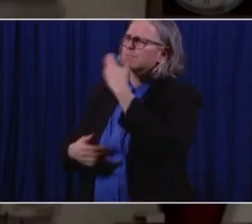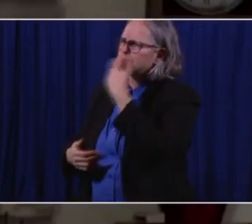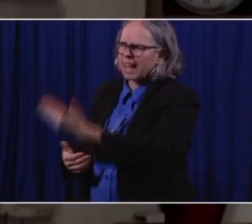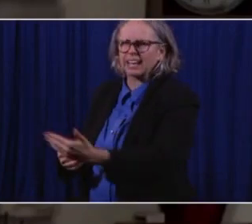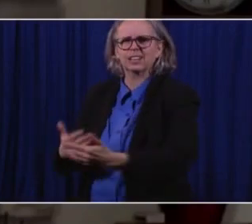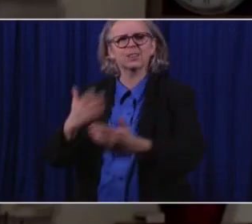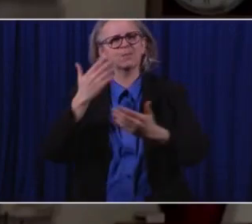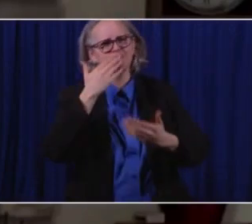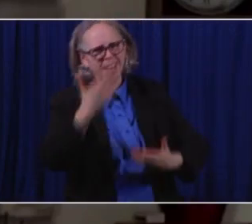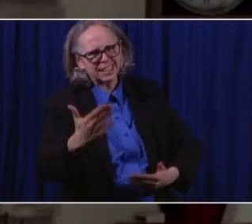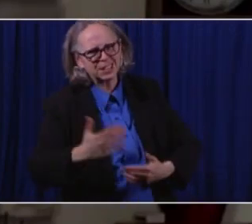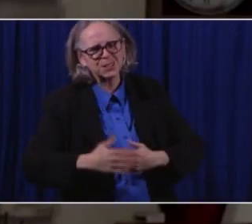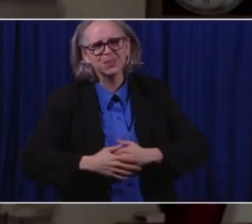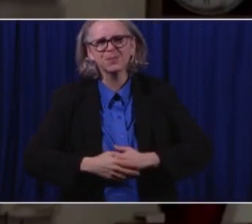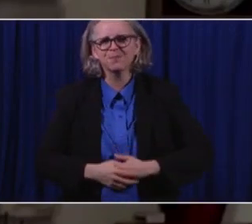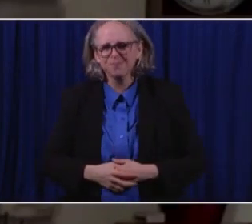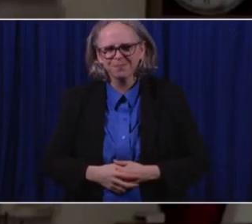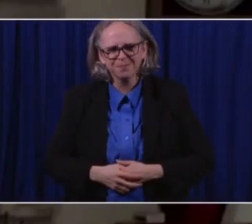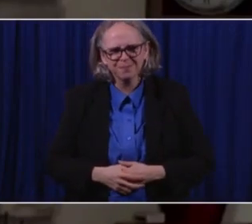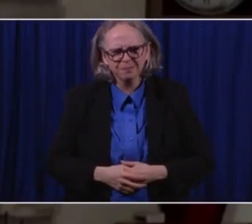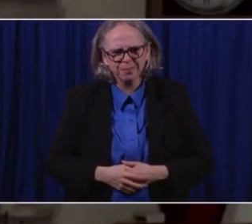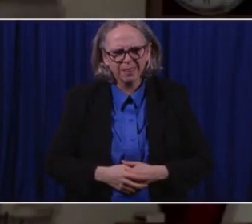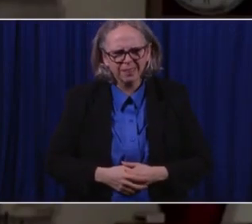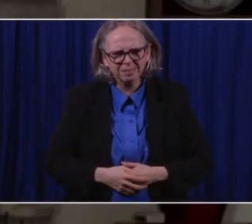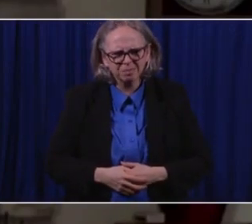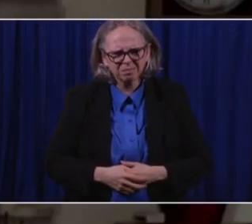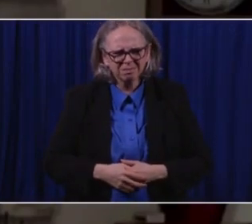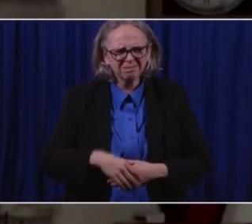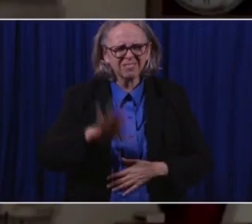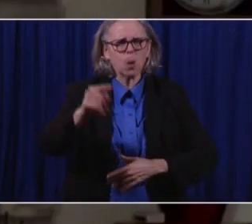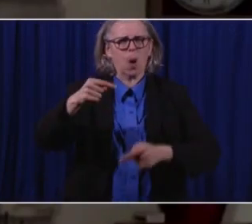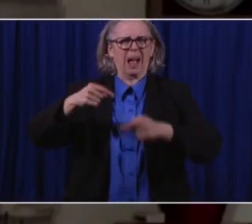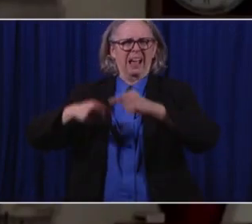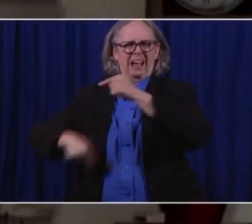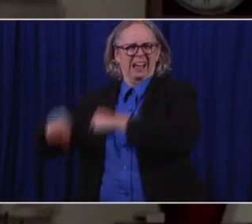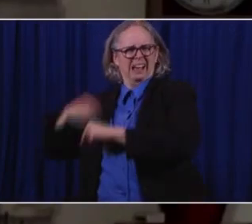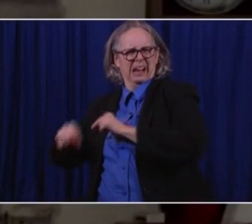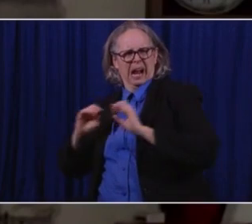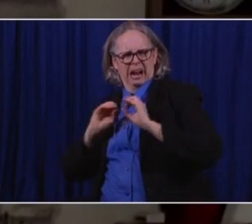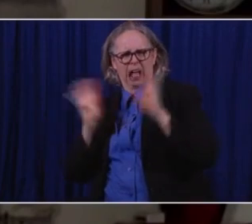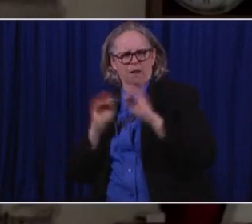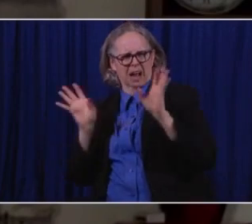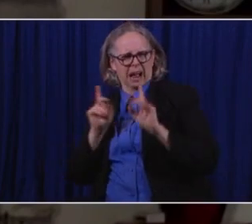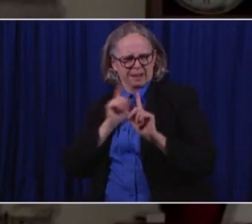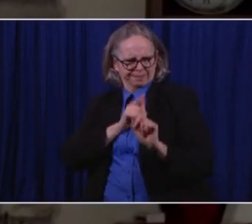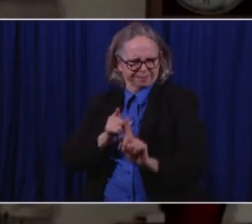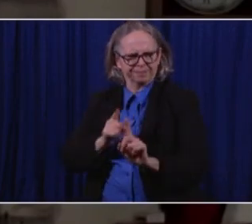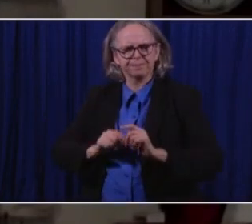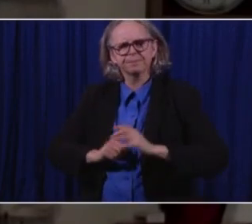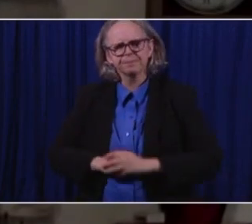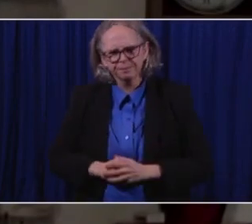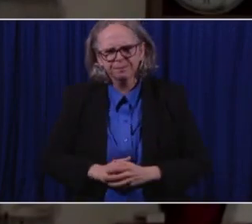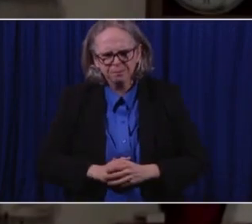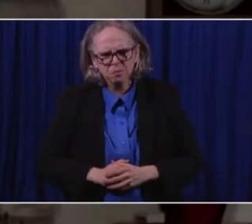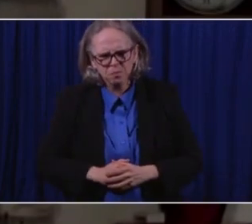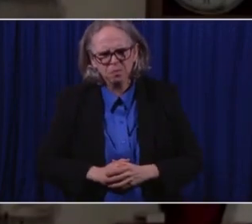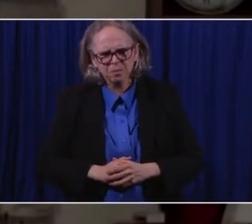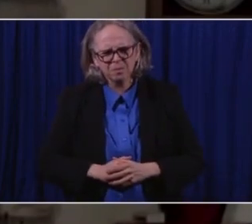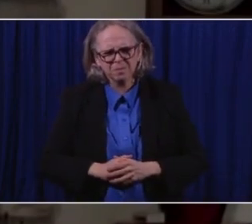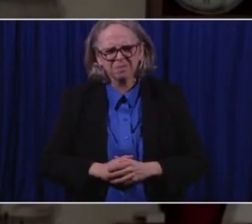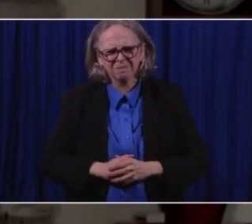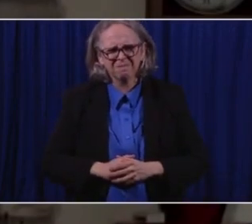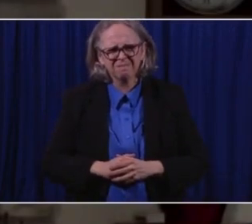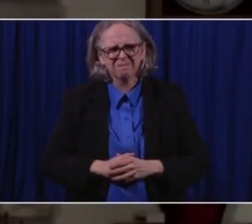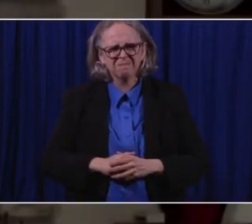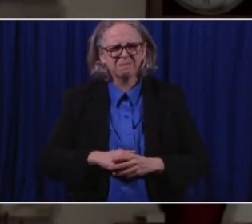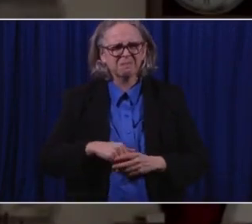You know, we're getting, let me go back and talk a little bit about some of the questions that we get